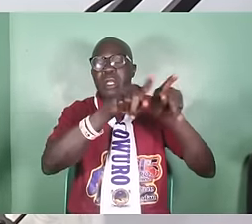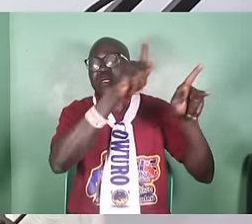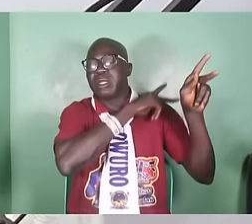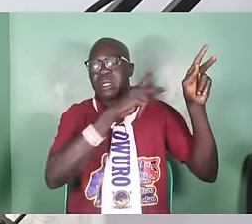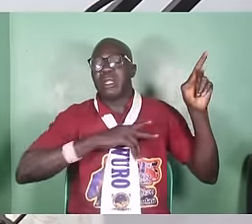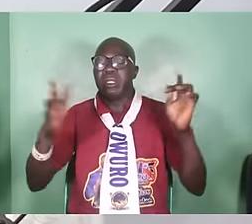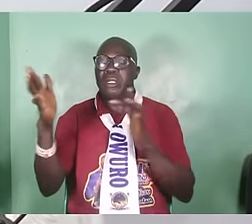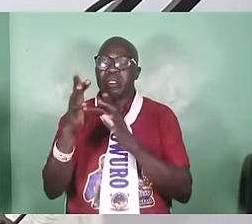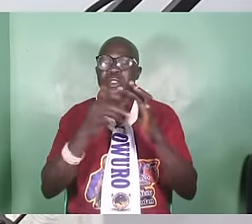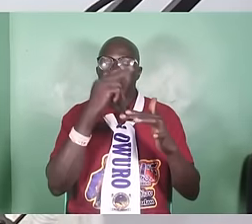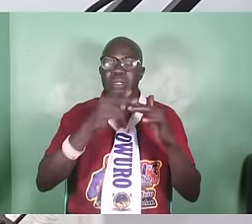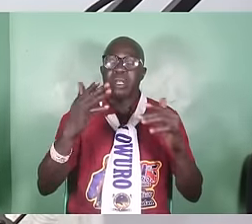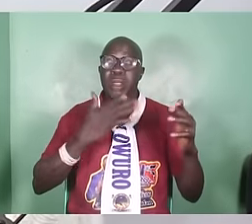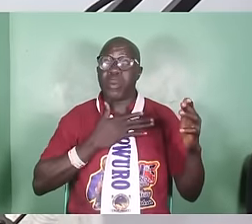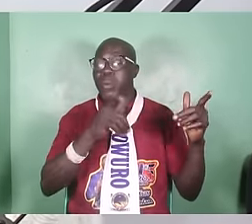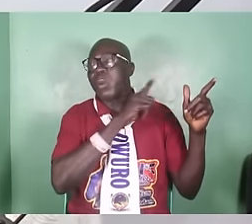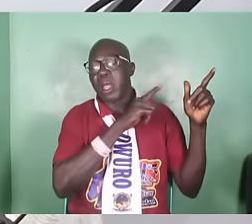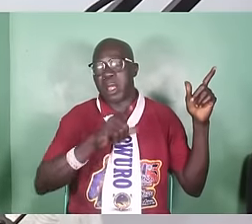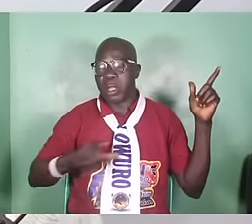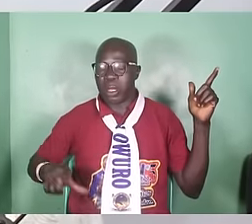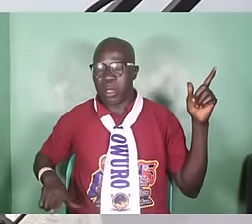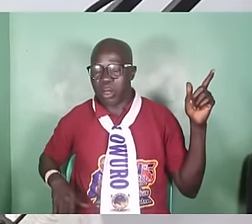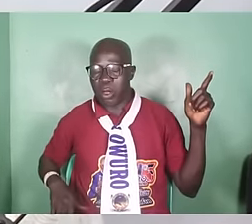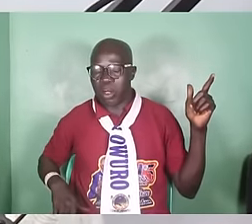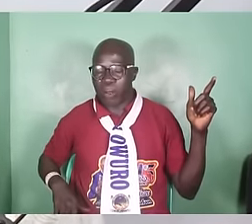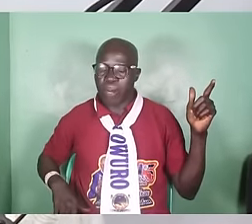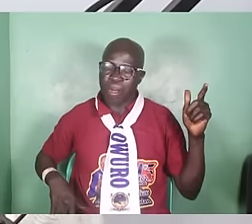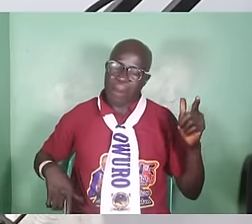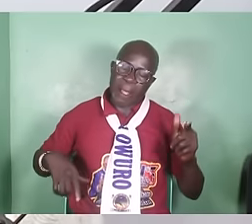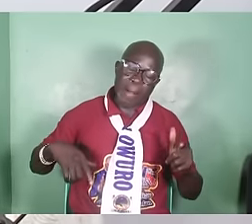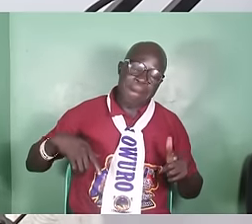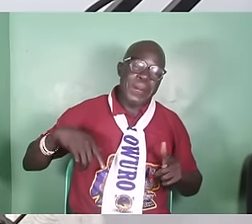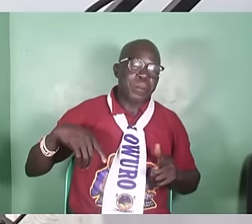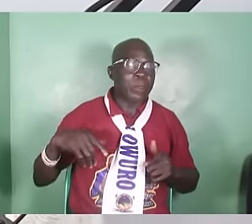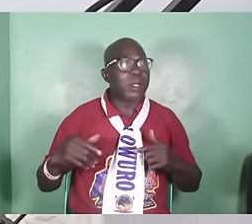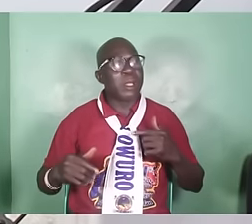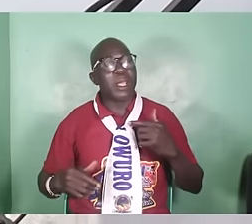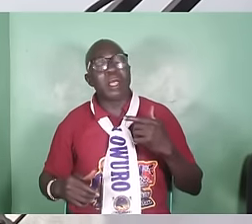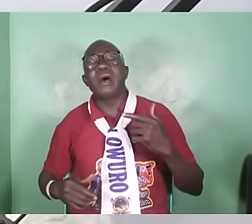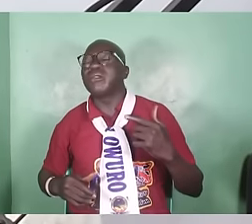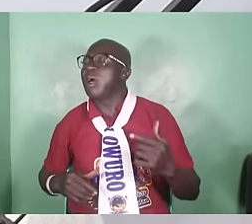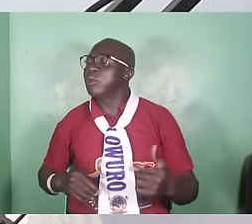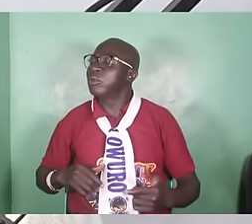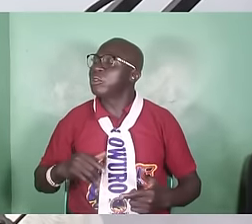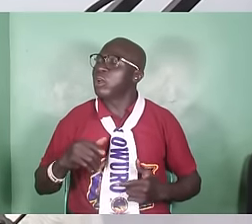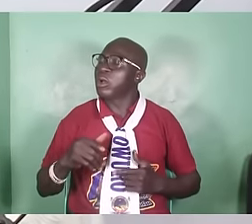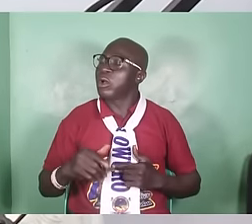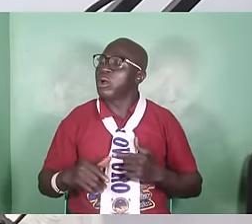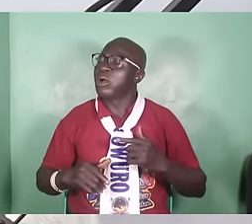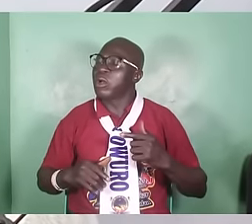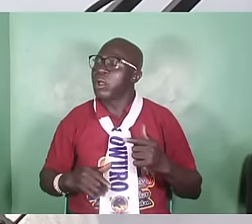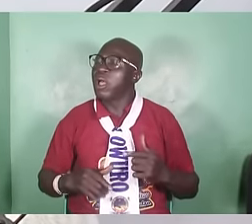You reign as King in Jesus' name, my Lord. Yes, in the order go